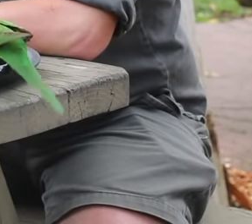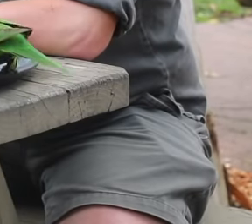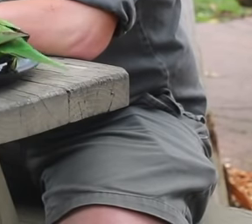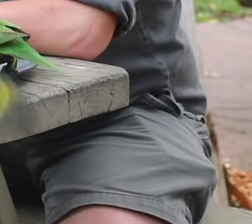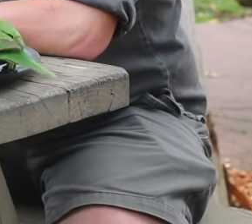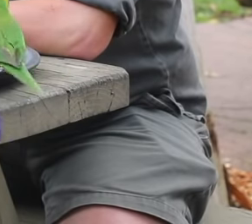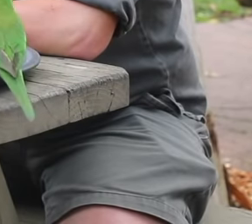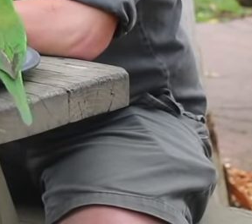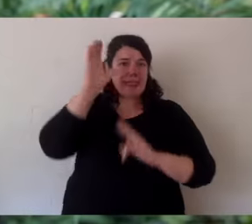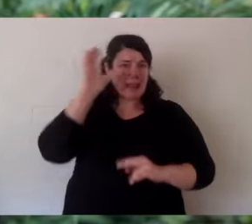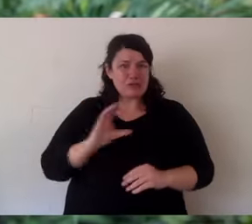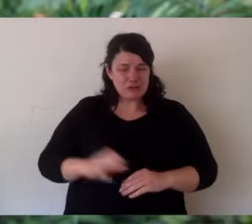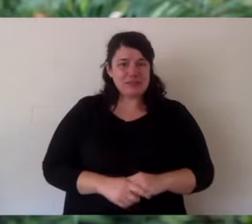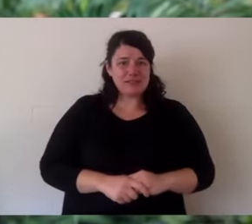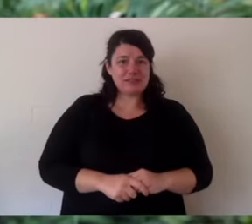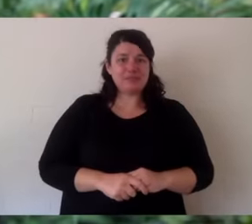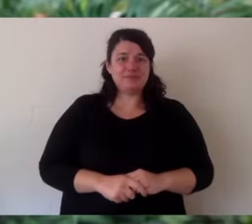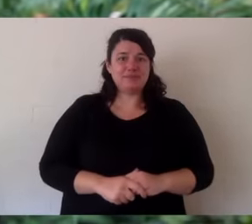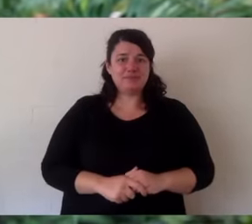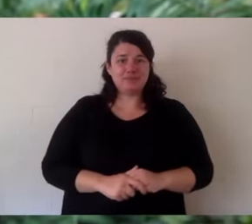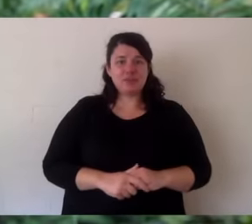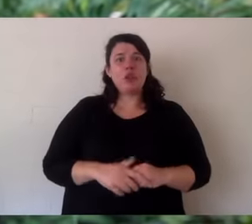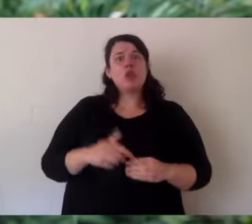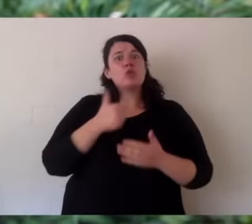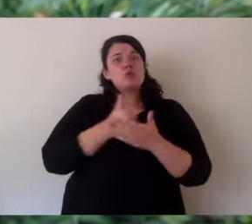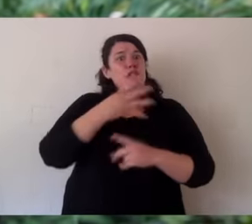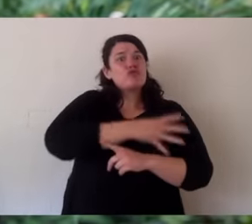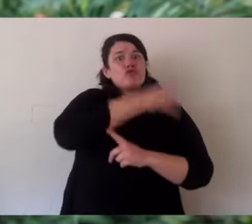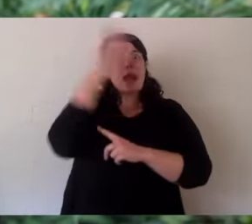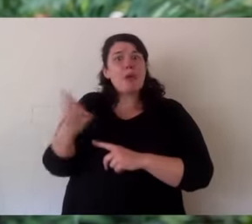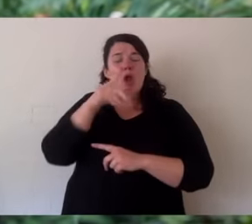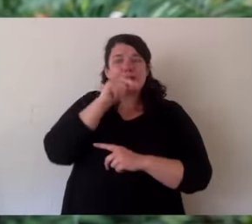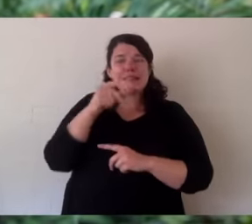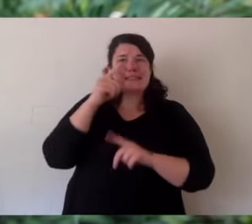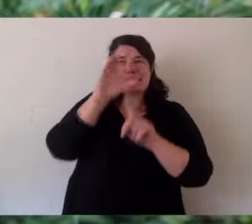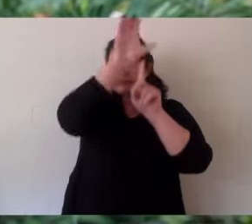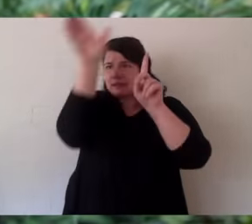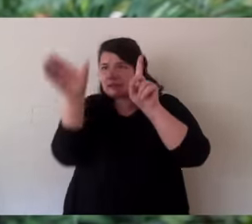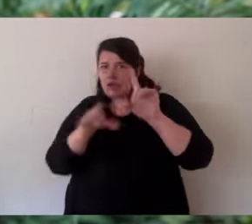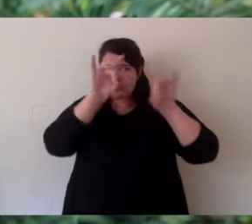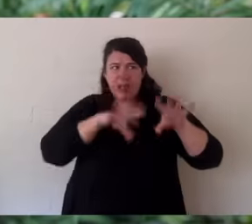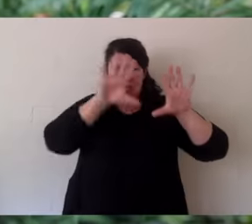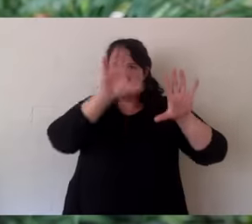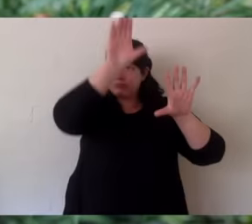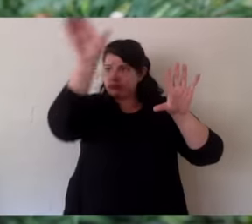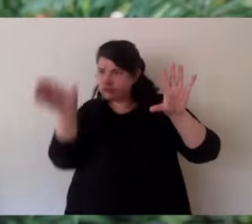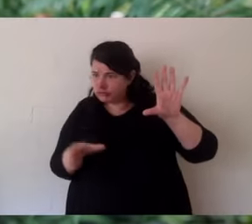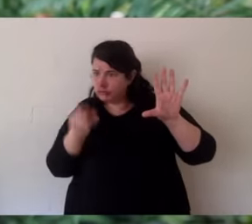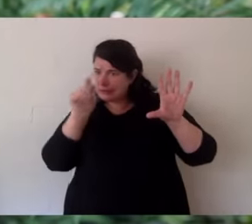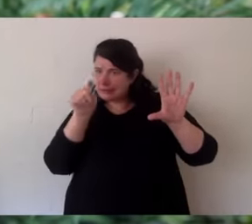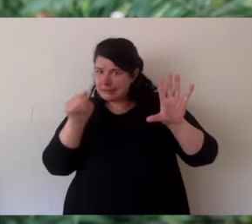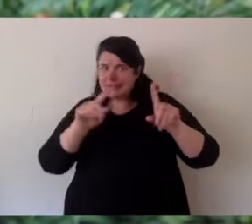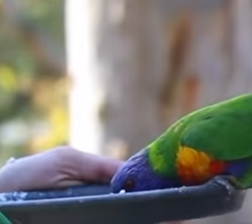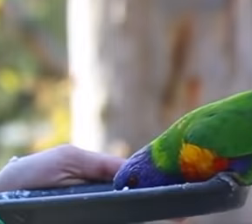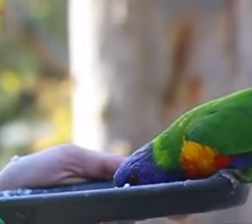earth. Rainbow lorikeets are birds that we'll commonly see throughout the eastern states of Australia. They're a really pretty bird with all the